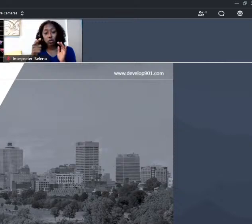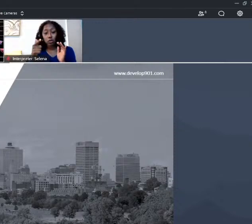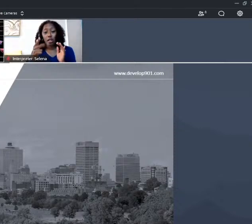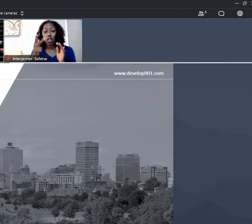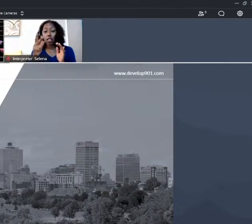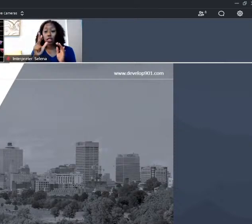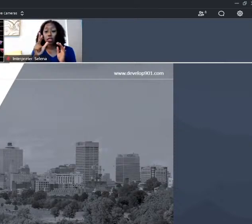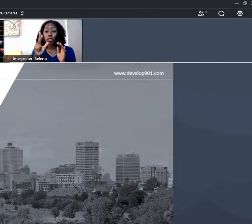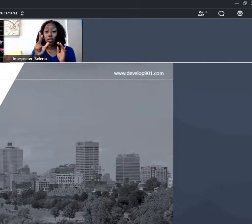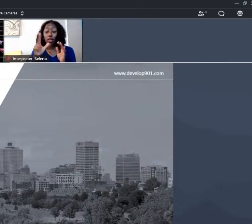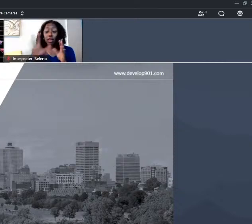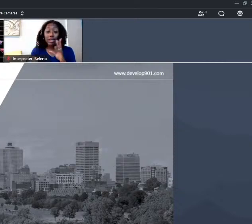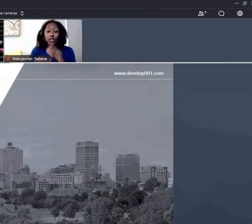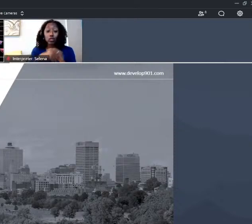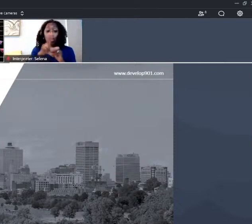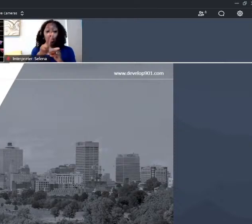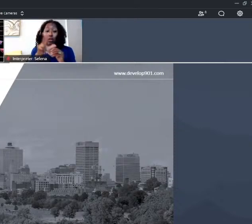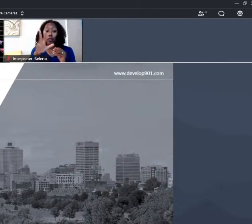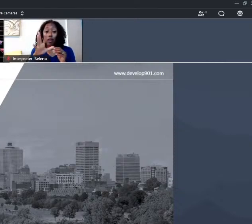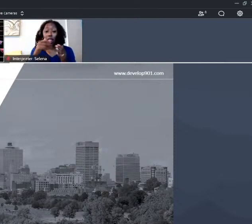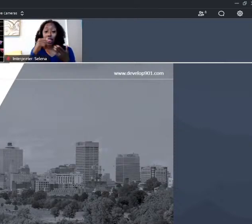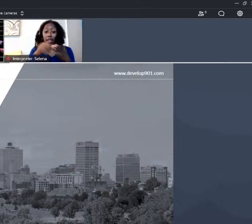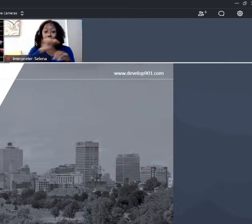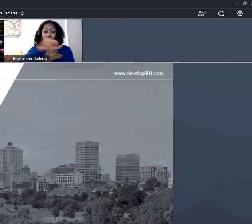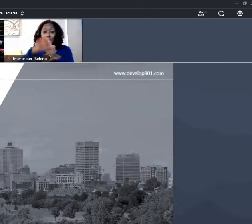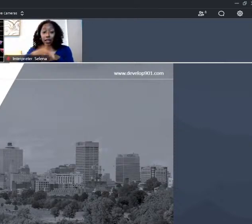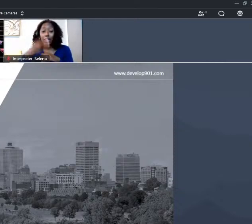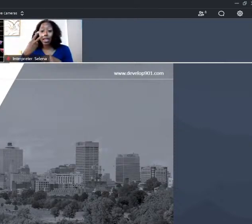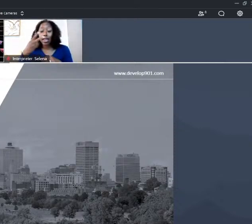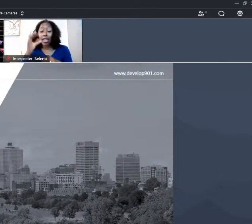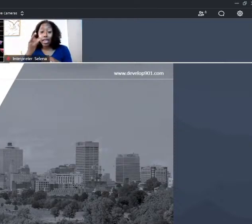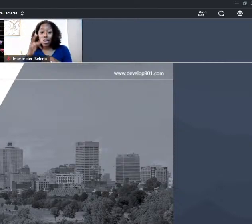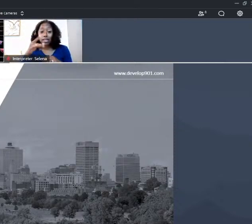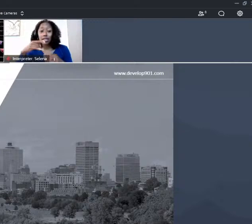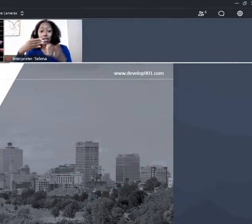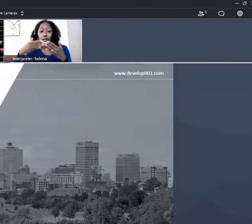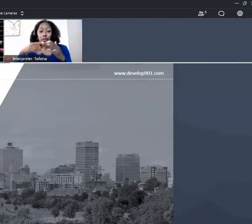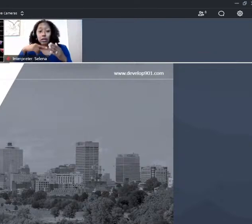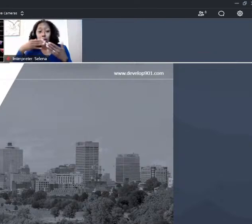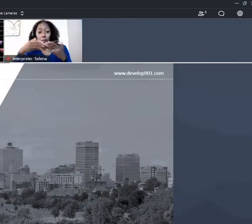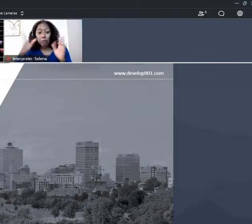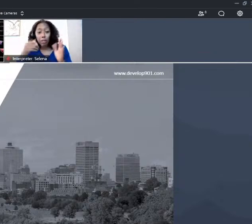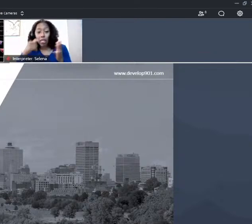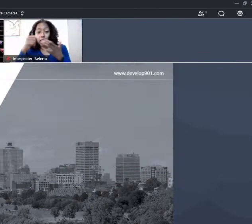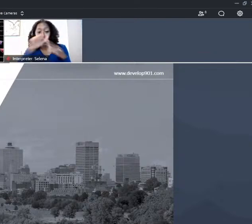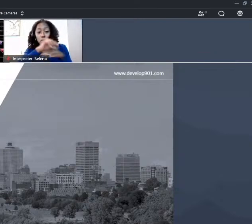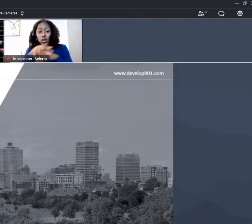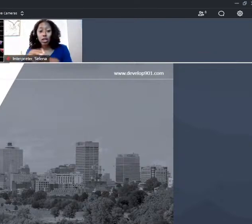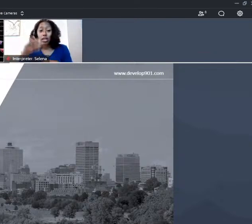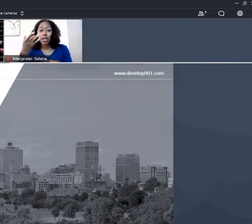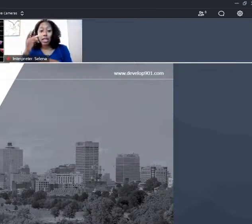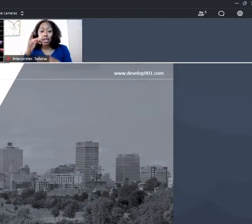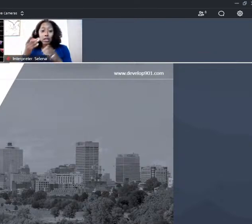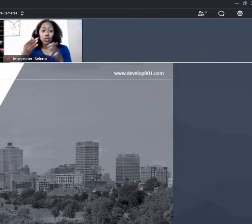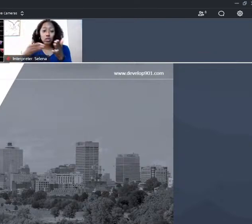35 public notices, 18 public notices, and 2 letters of support and 1 letter of